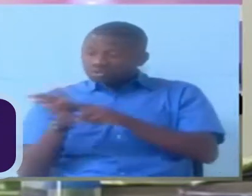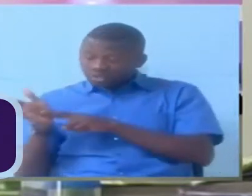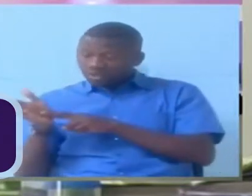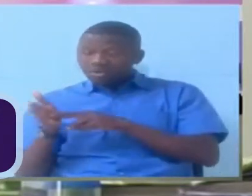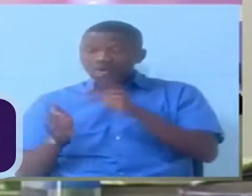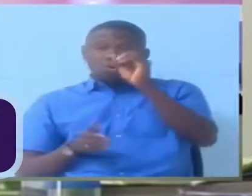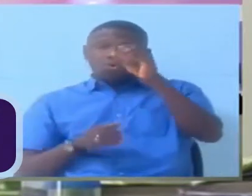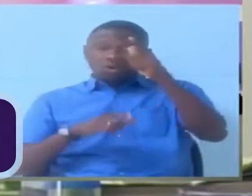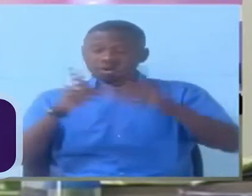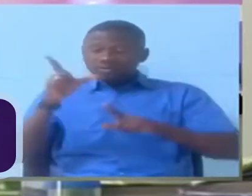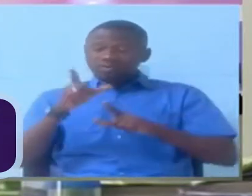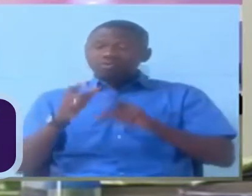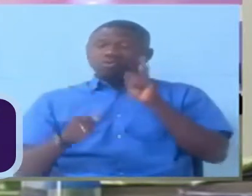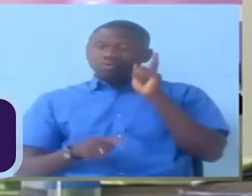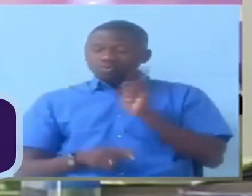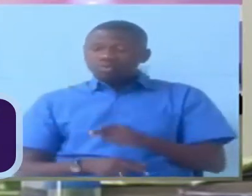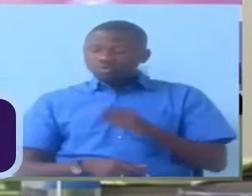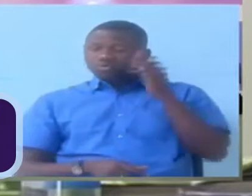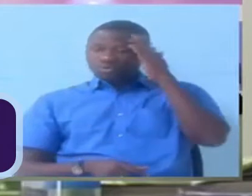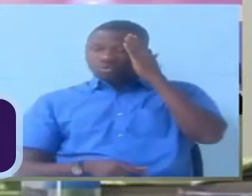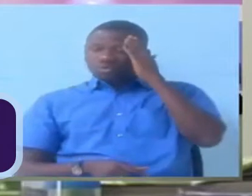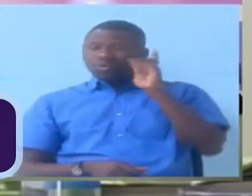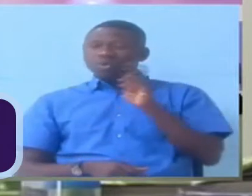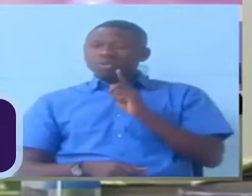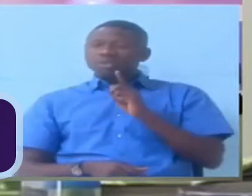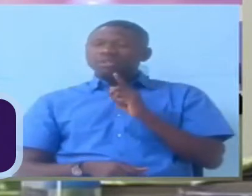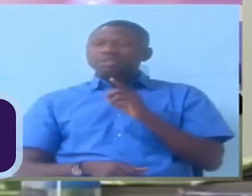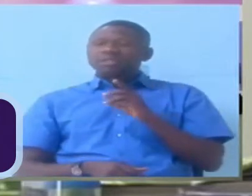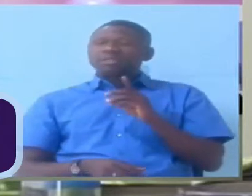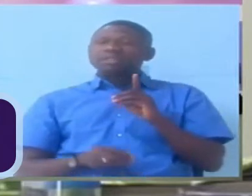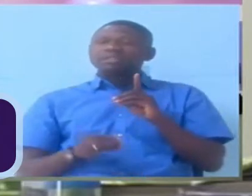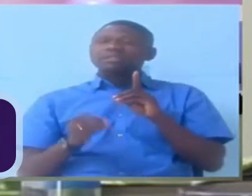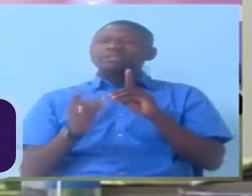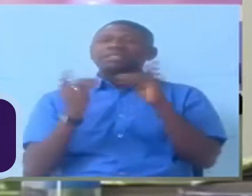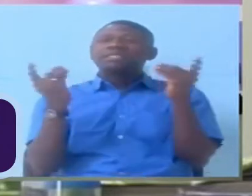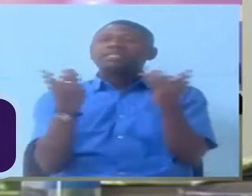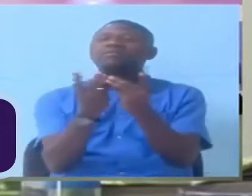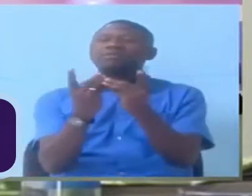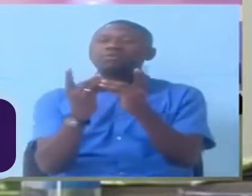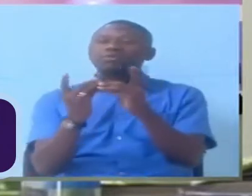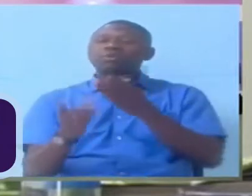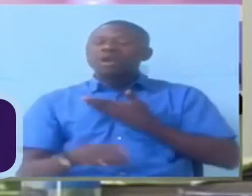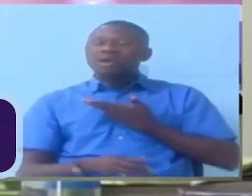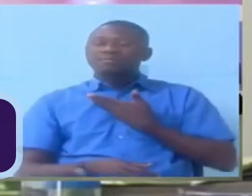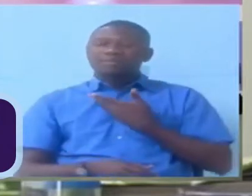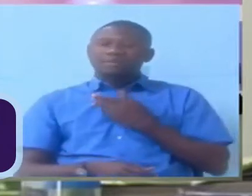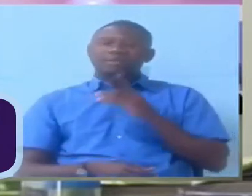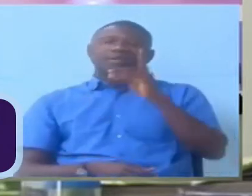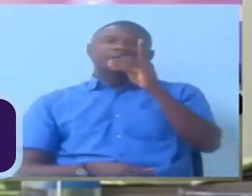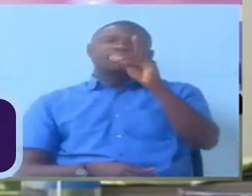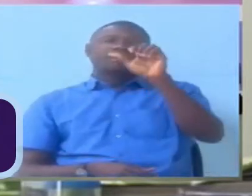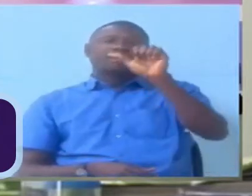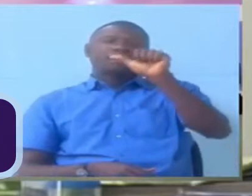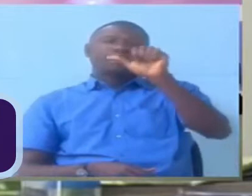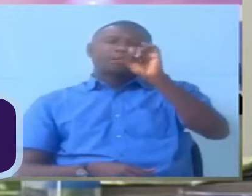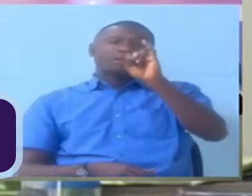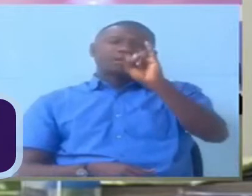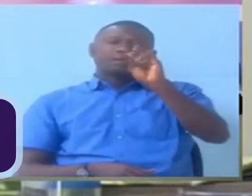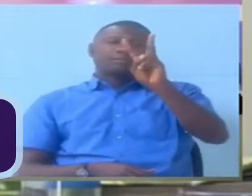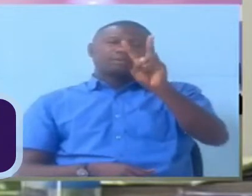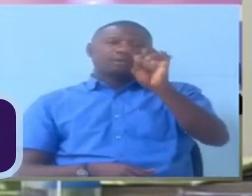maram. In my file is secondary fort certificate that is there. Na file o ko no secondary fort certificate o la bi je. But you attained a